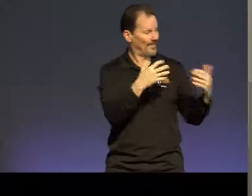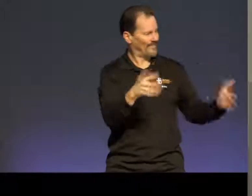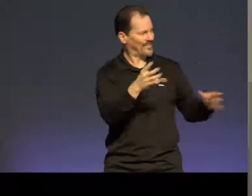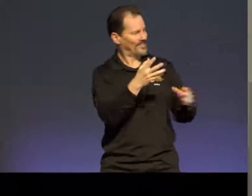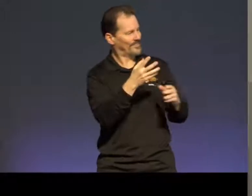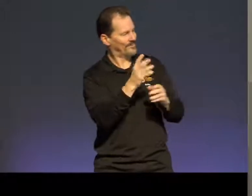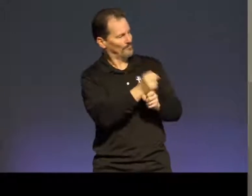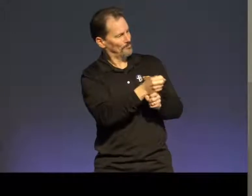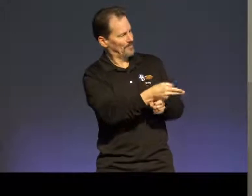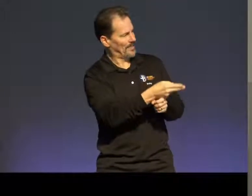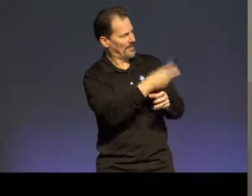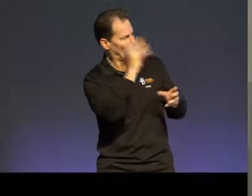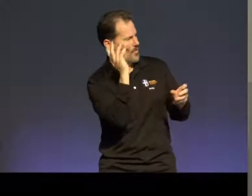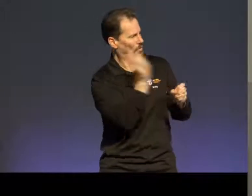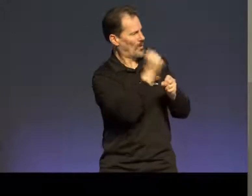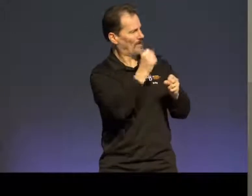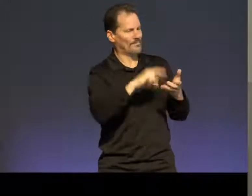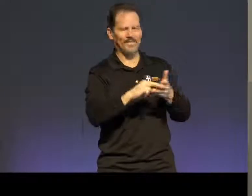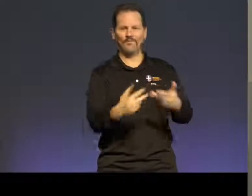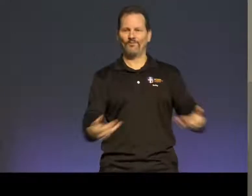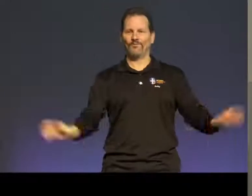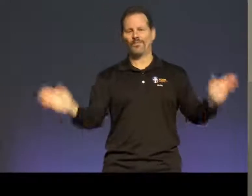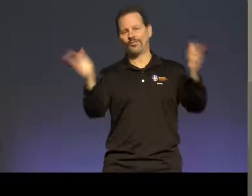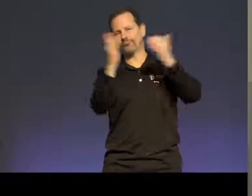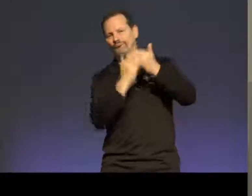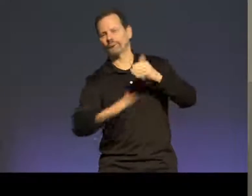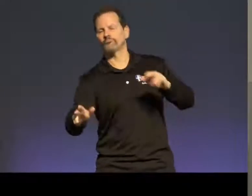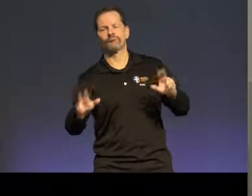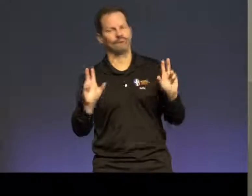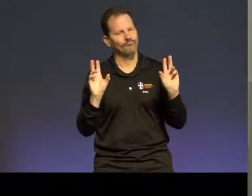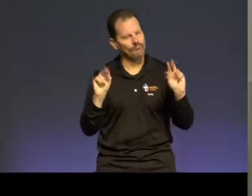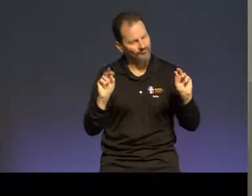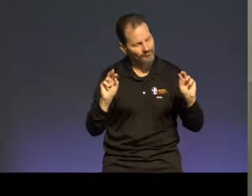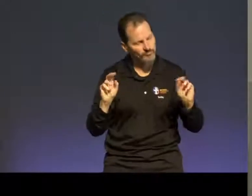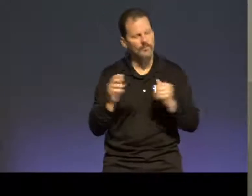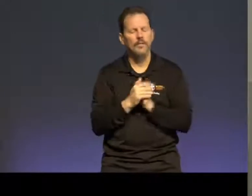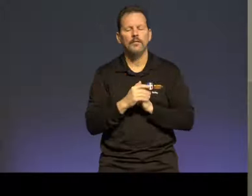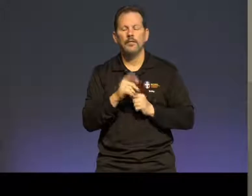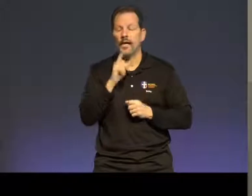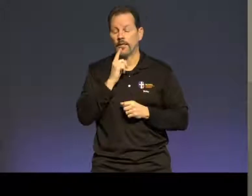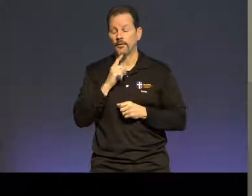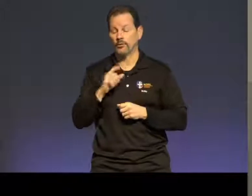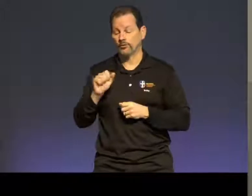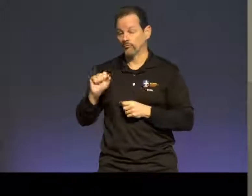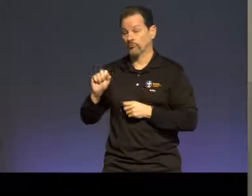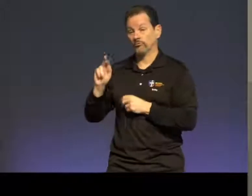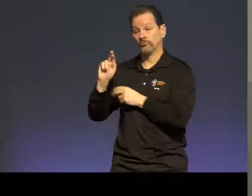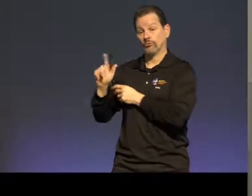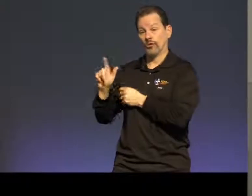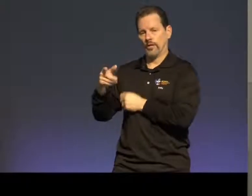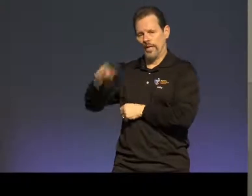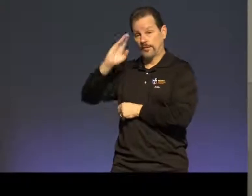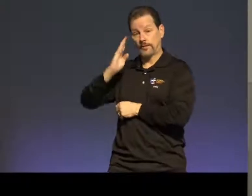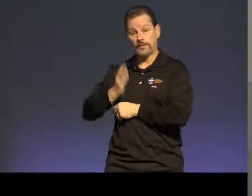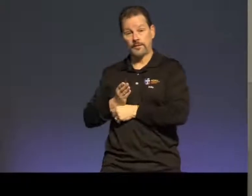when we get into this next section, what you find is that after, actually Saul's son is the one who defeats a group of the Philistines, and